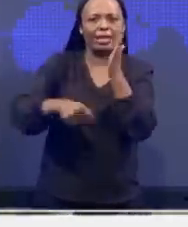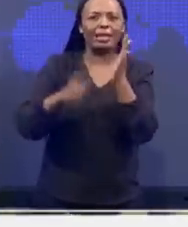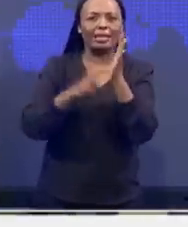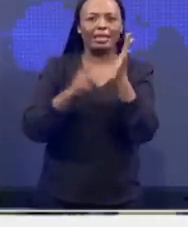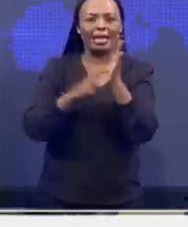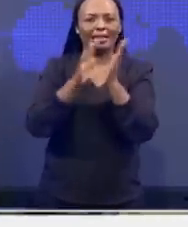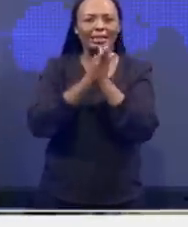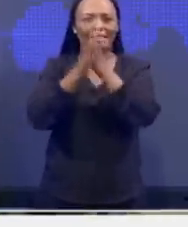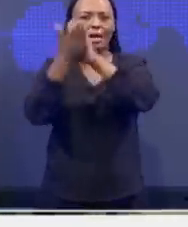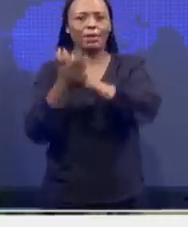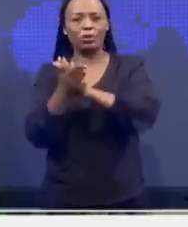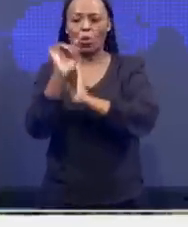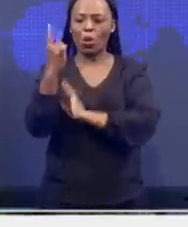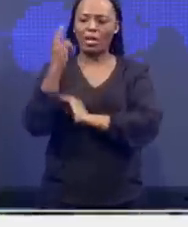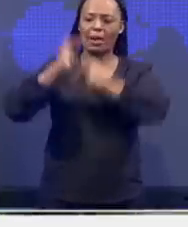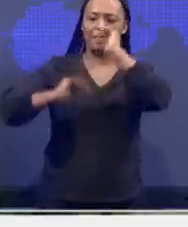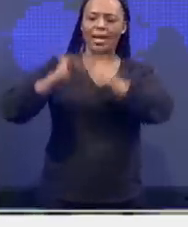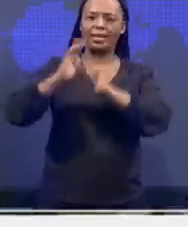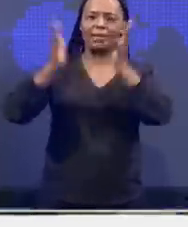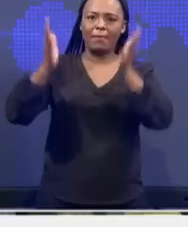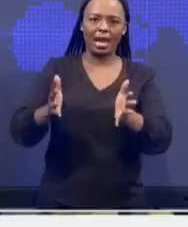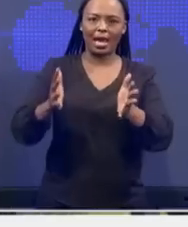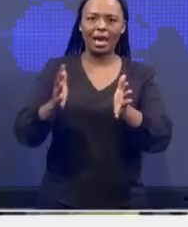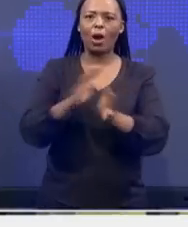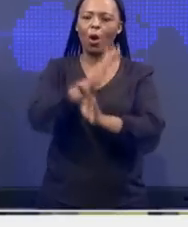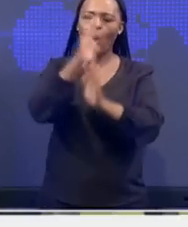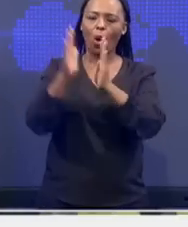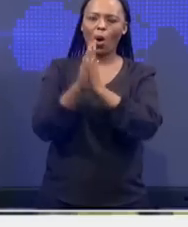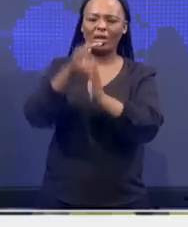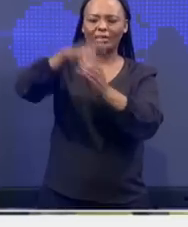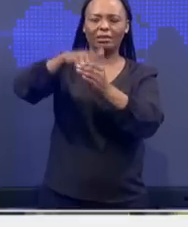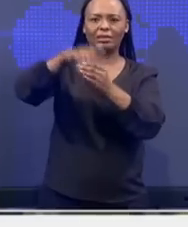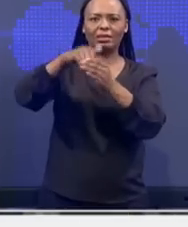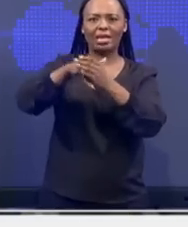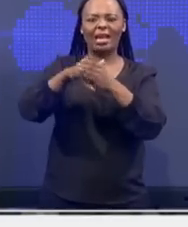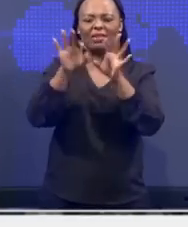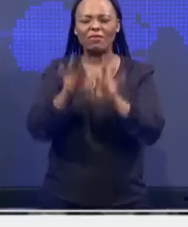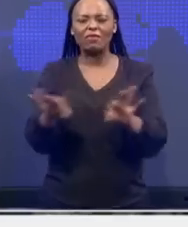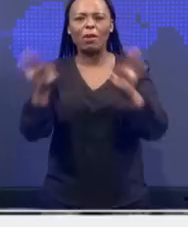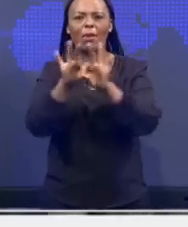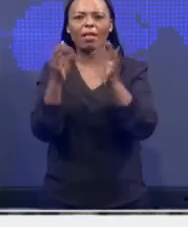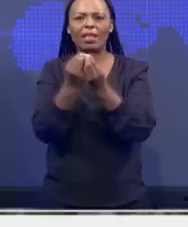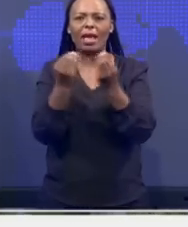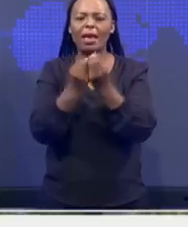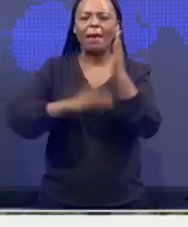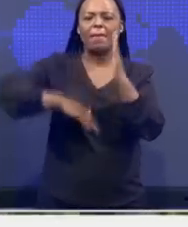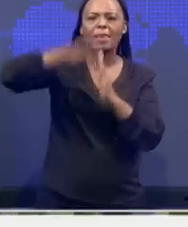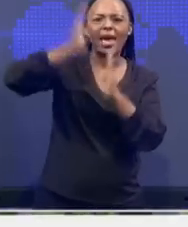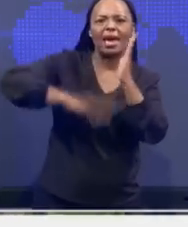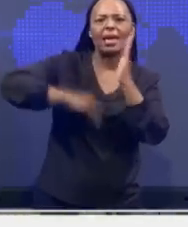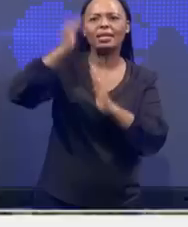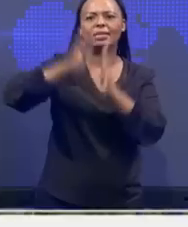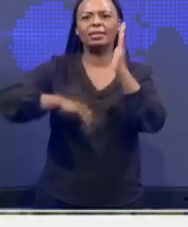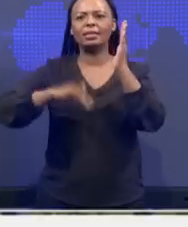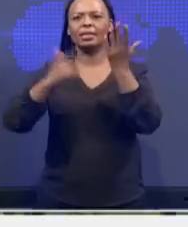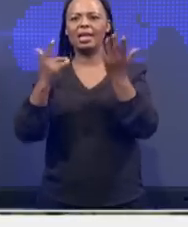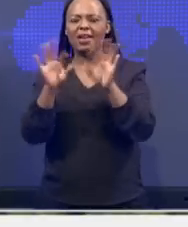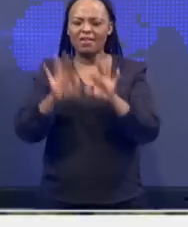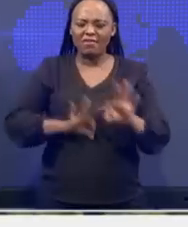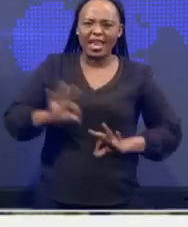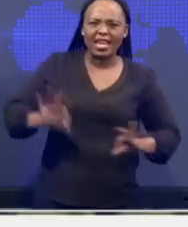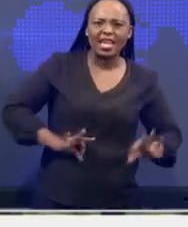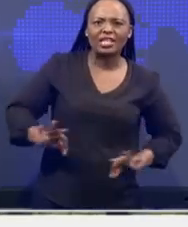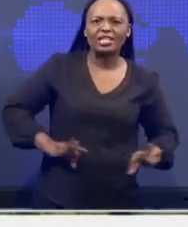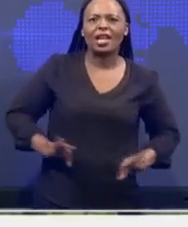the nature of the building into account, but all other valuable possessions, the paintwork, the type of furniture,